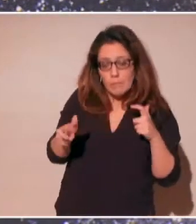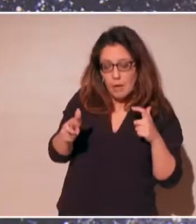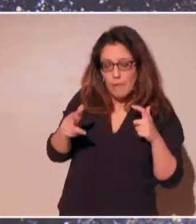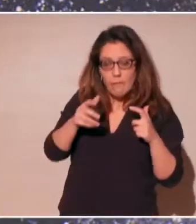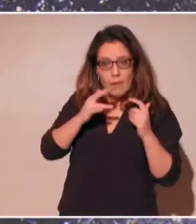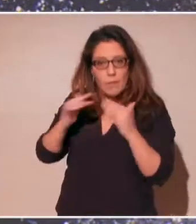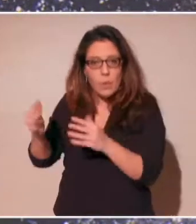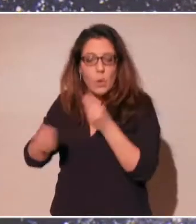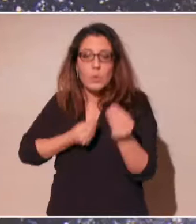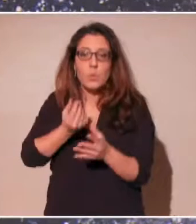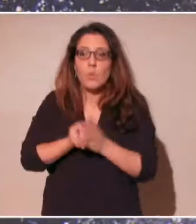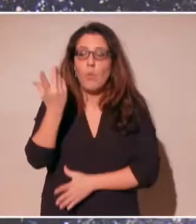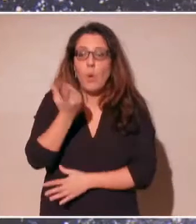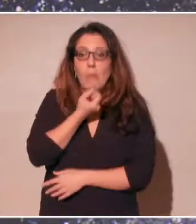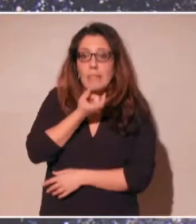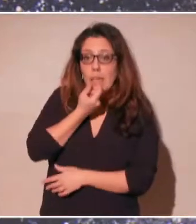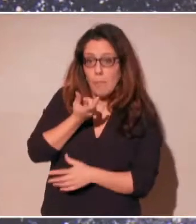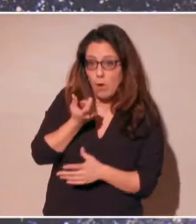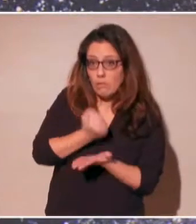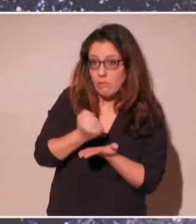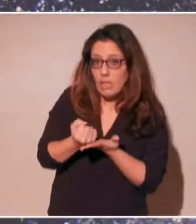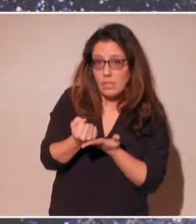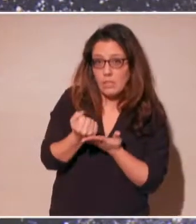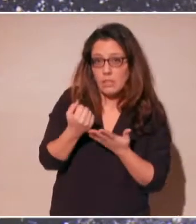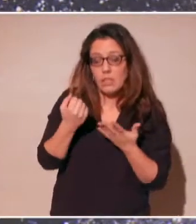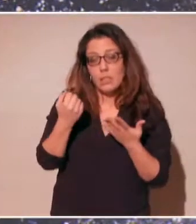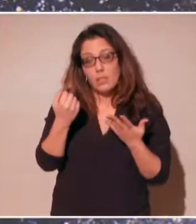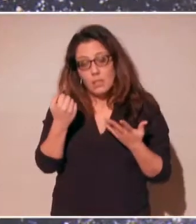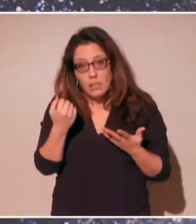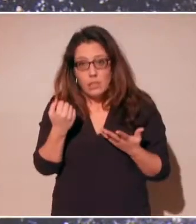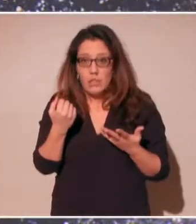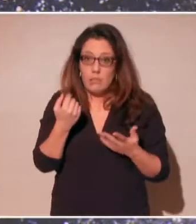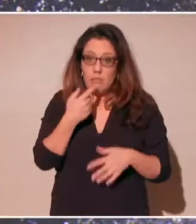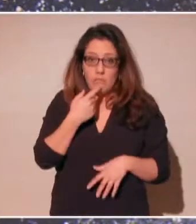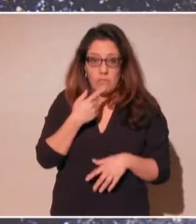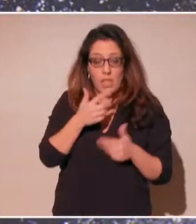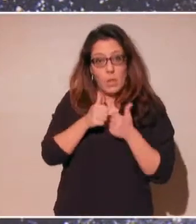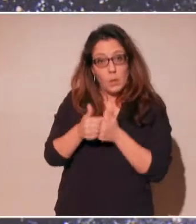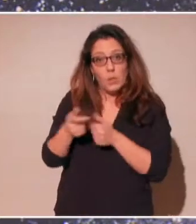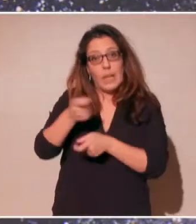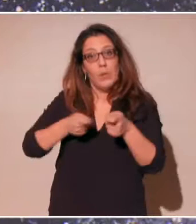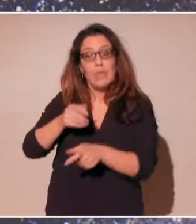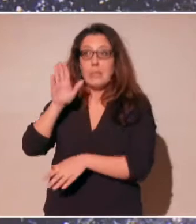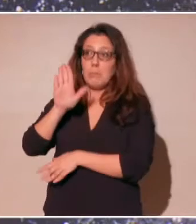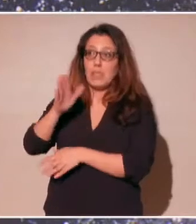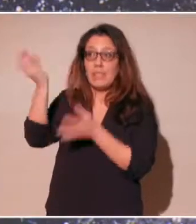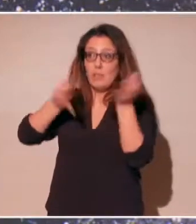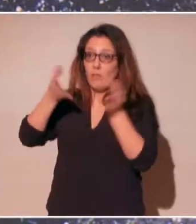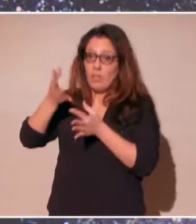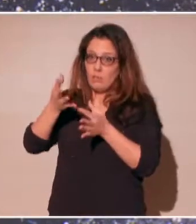its effects, or if you're testing a new drug, well, that time can be actually very